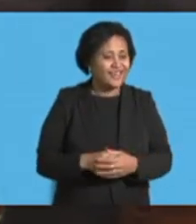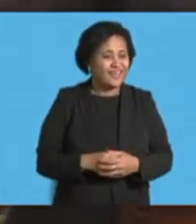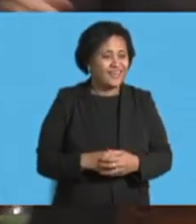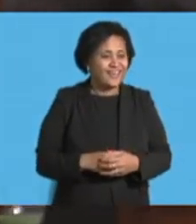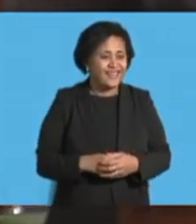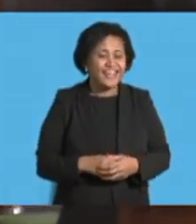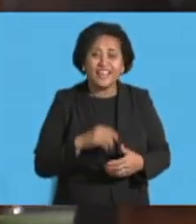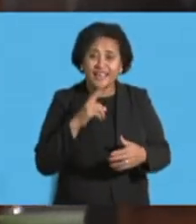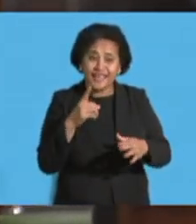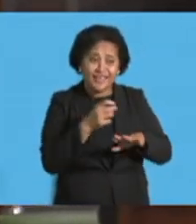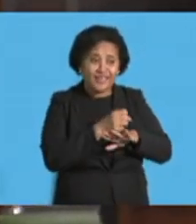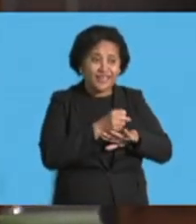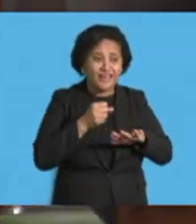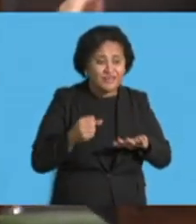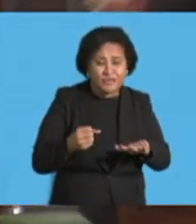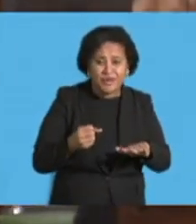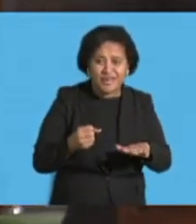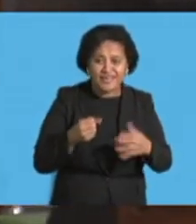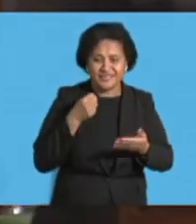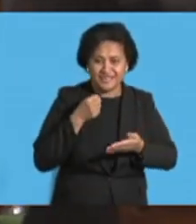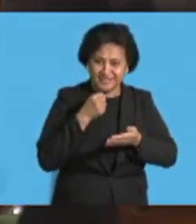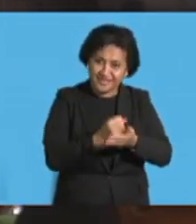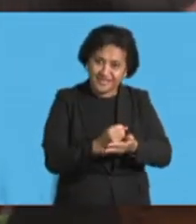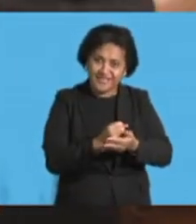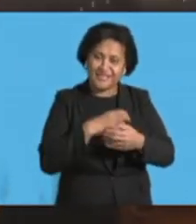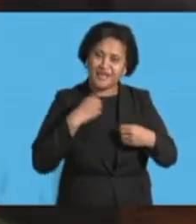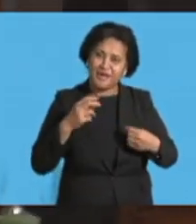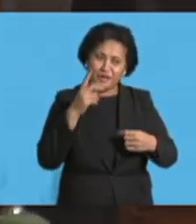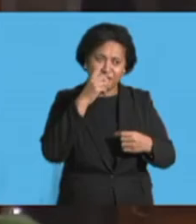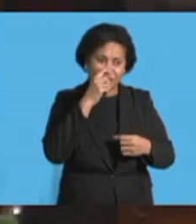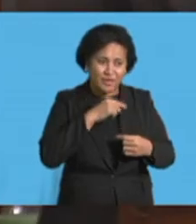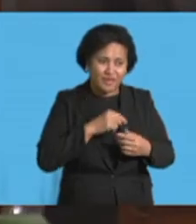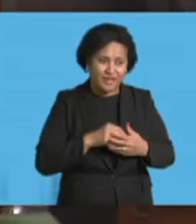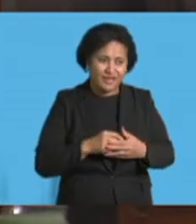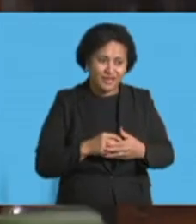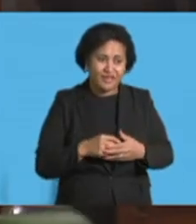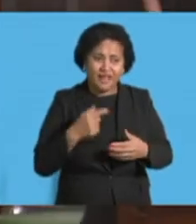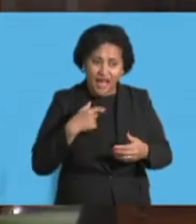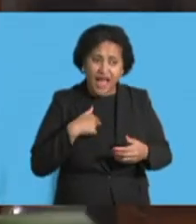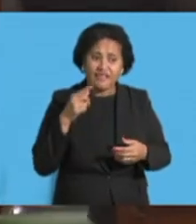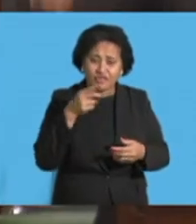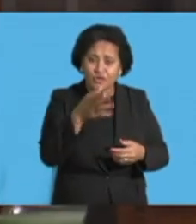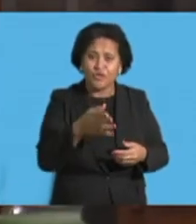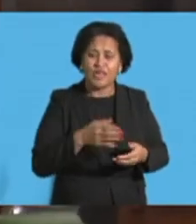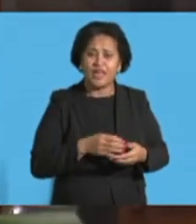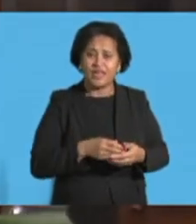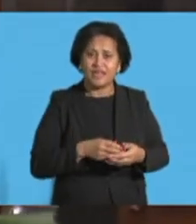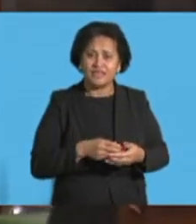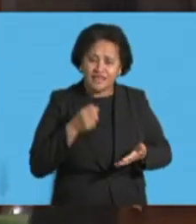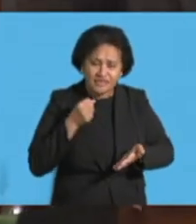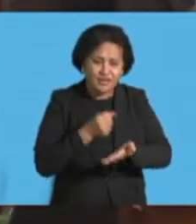If the minister is not there supporting our people on the ground, if I am not there supporting, then who will?